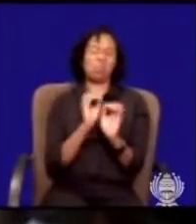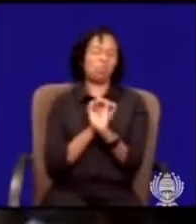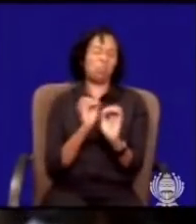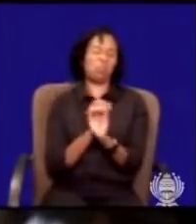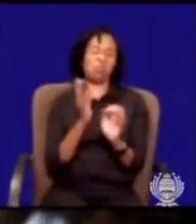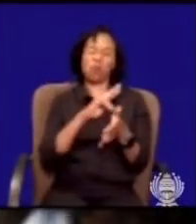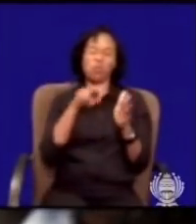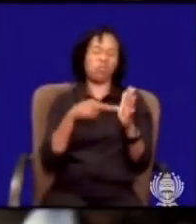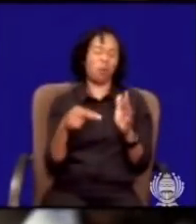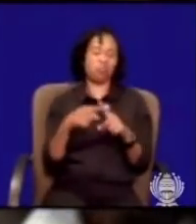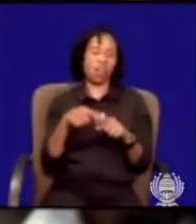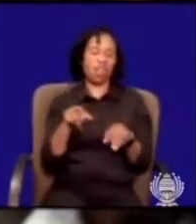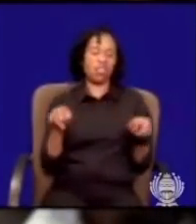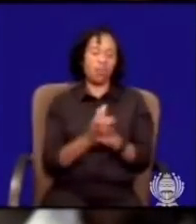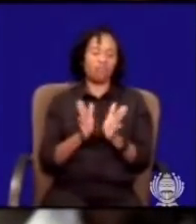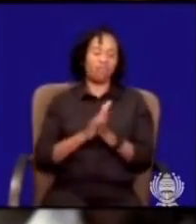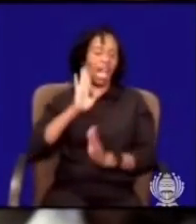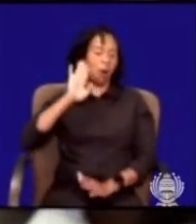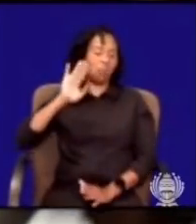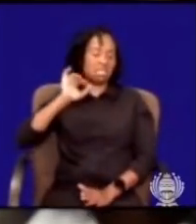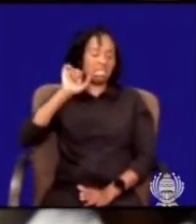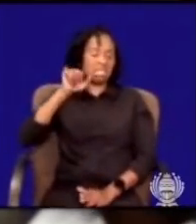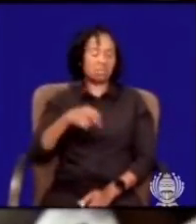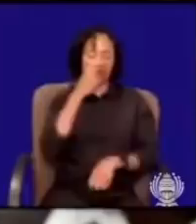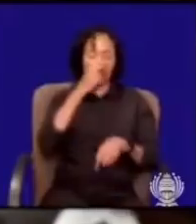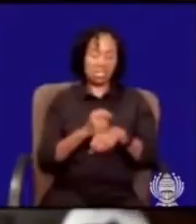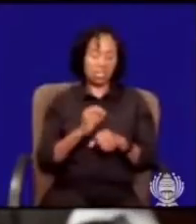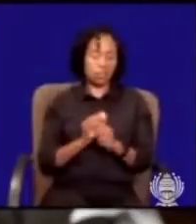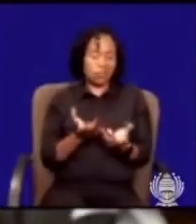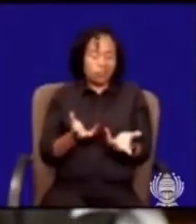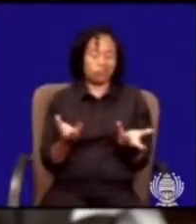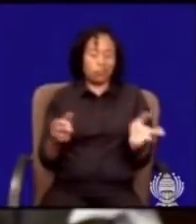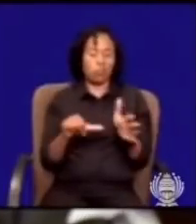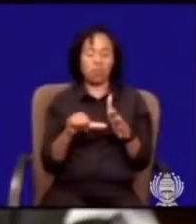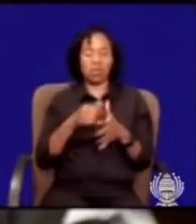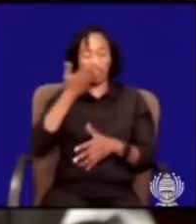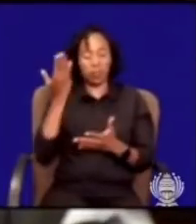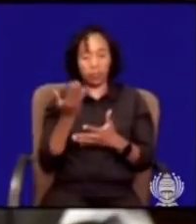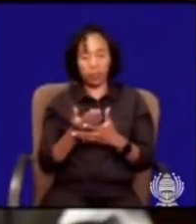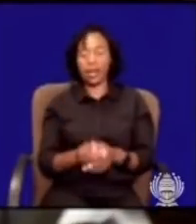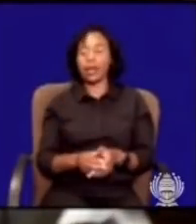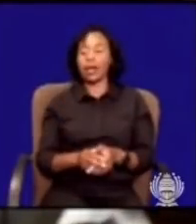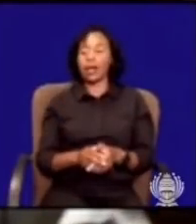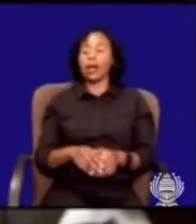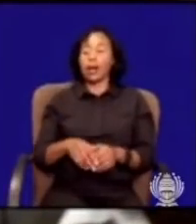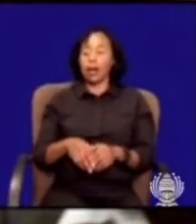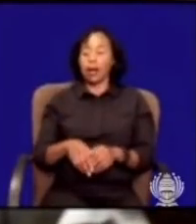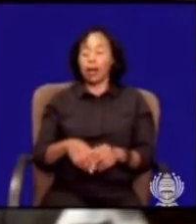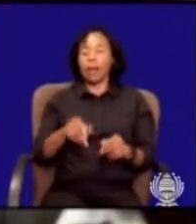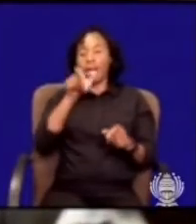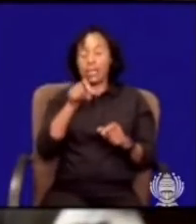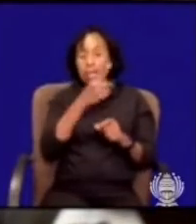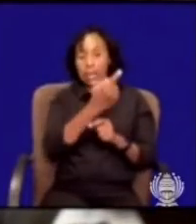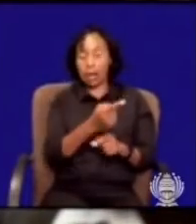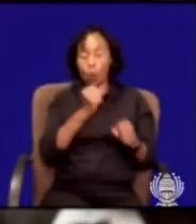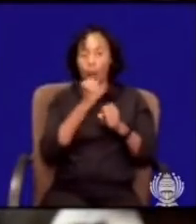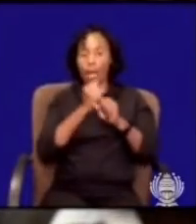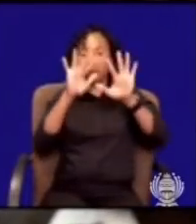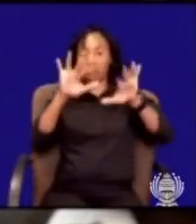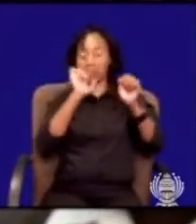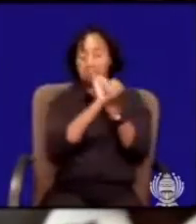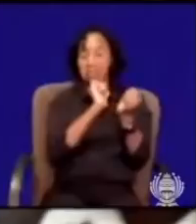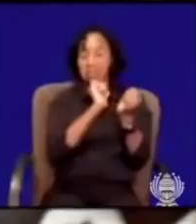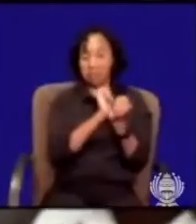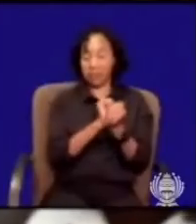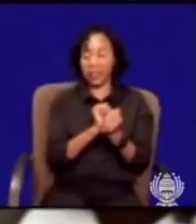their accommodation needs. Similarly, we have correctional services personnel who work with parolees. They are housed in a privately